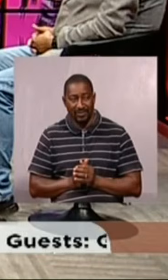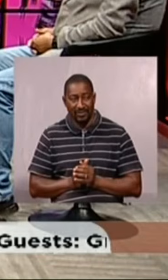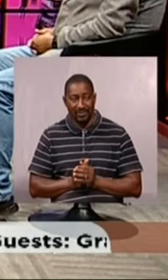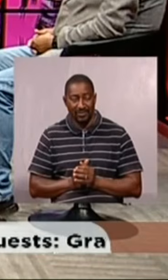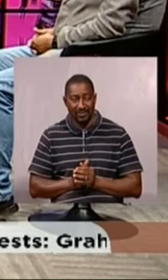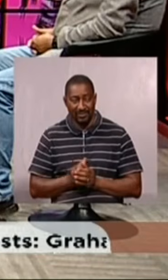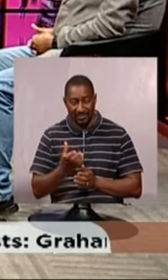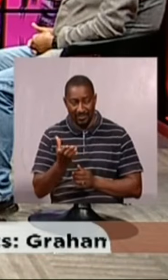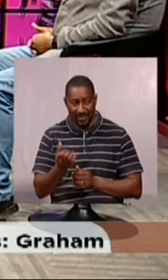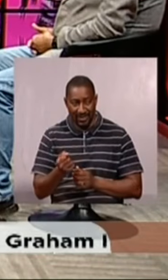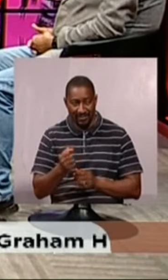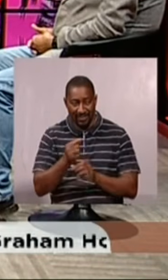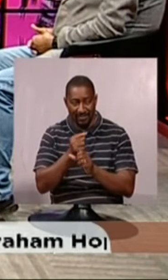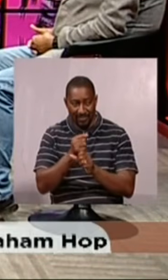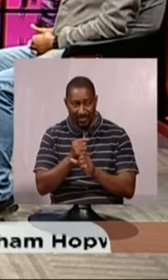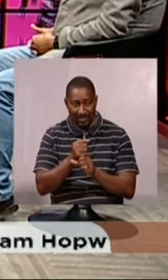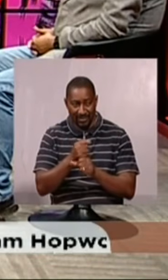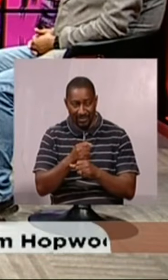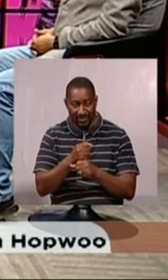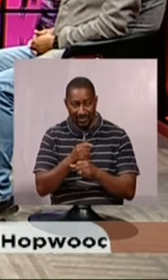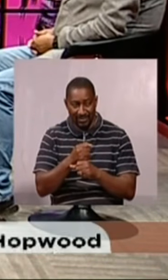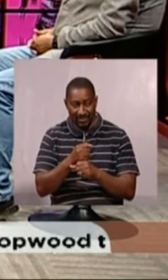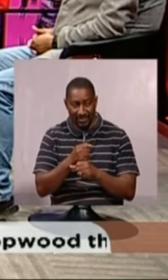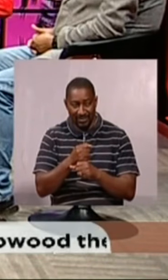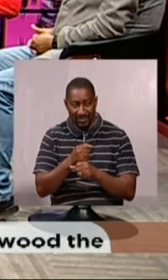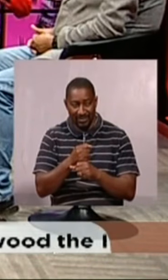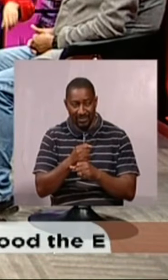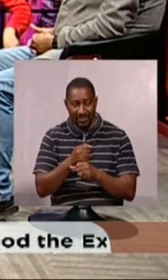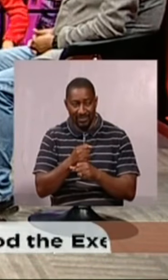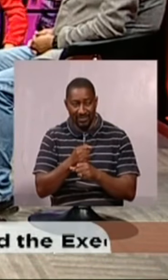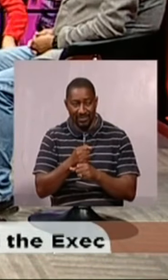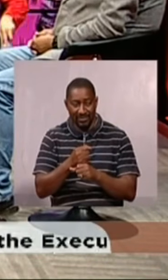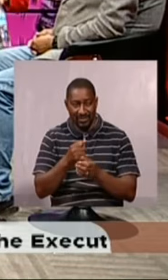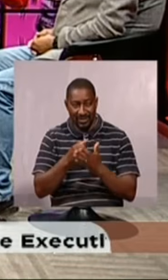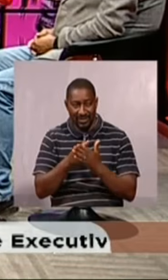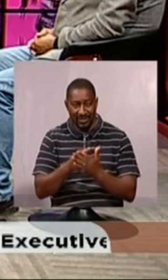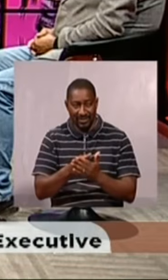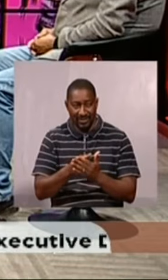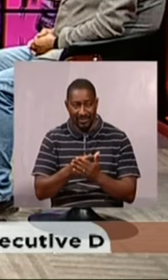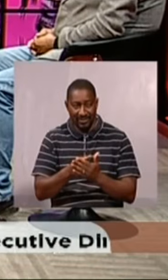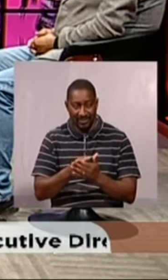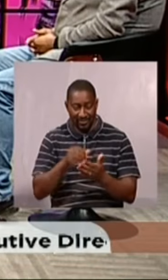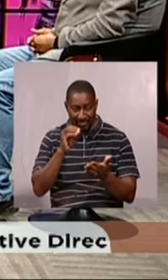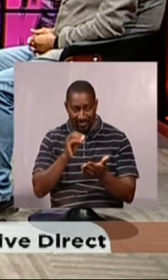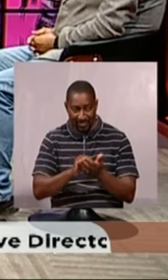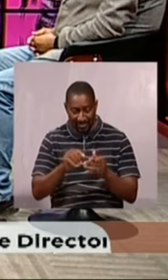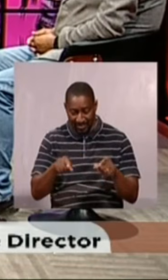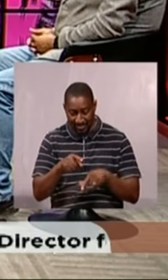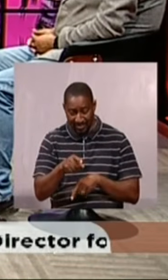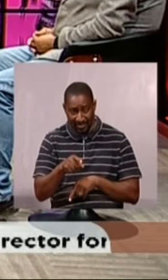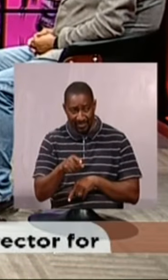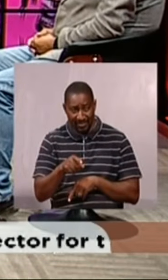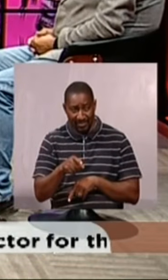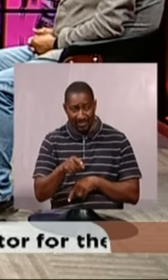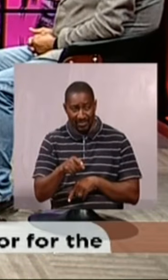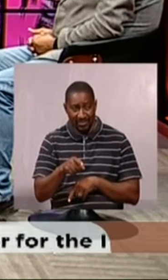Fact Check, which has its own website. We're on a limited basis. We're trying to, spot these deep fakes and